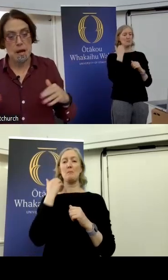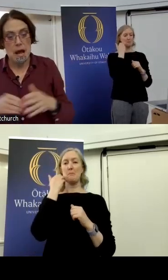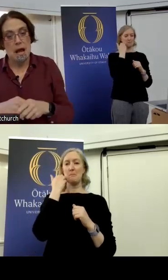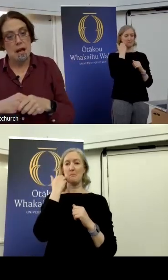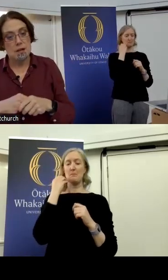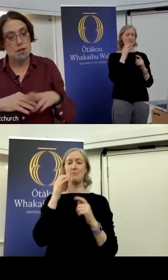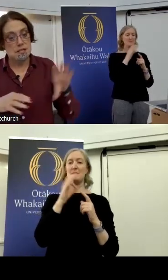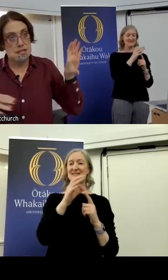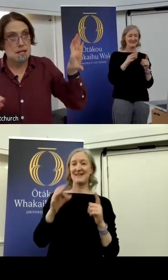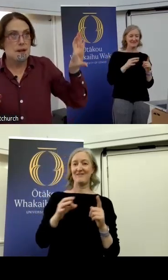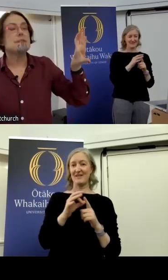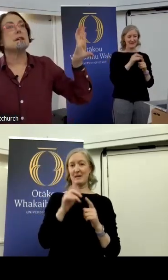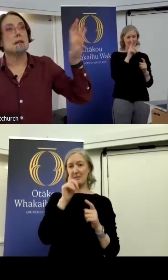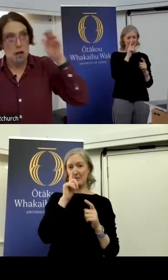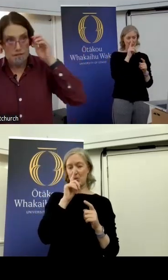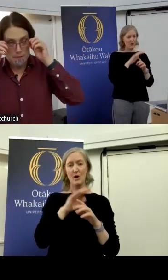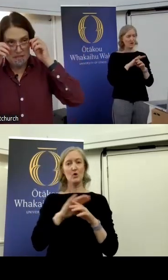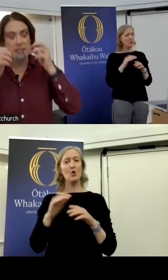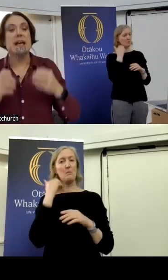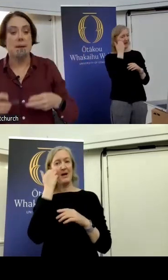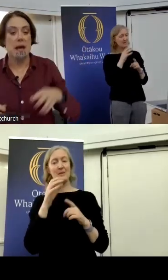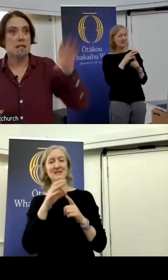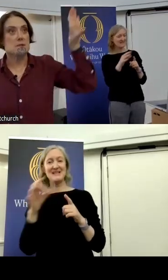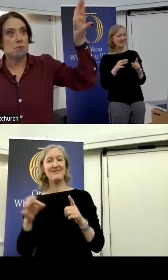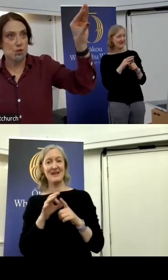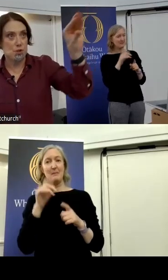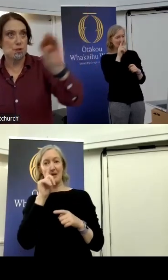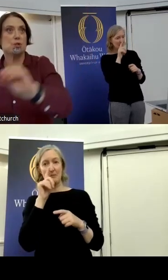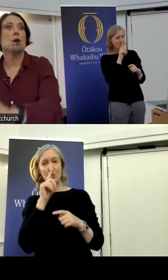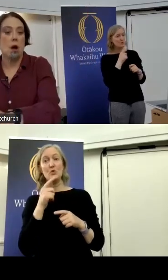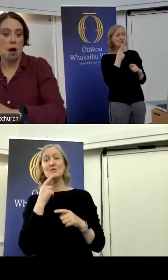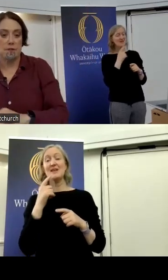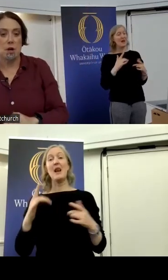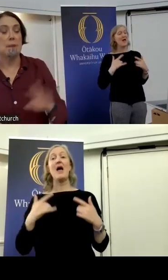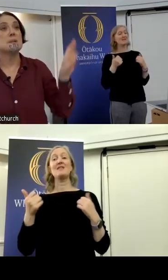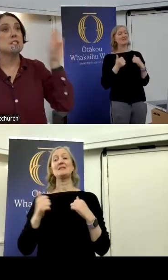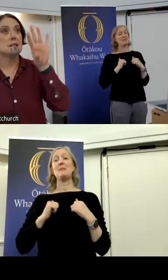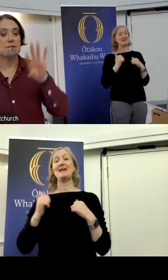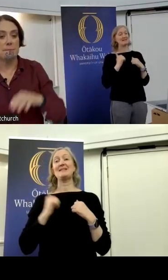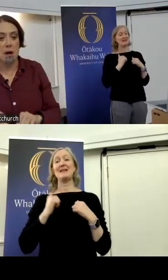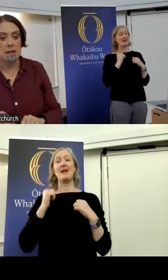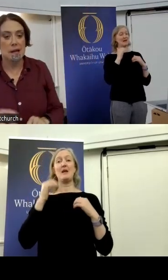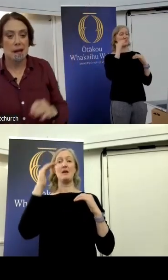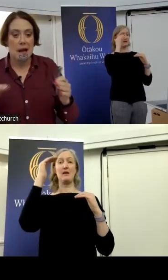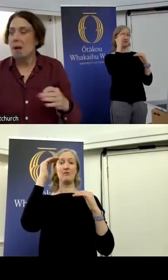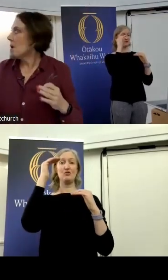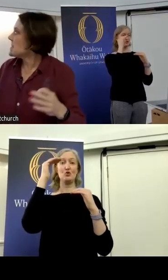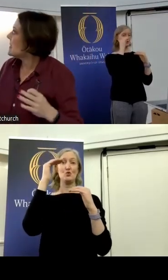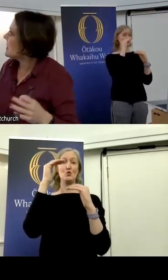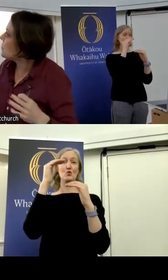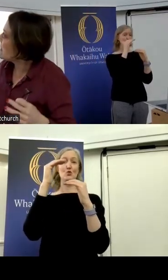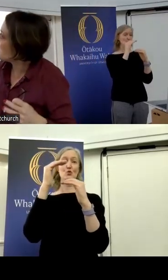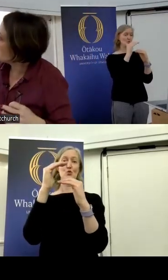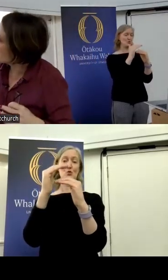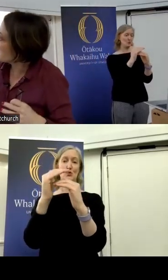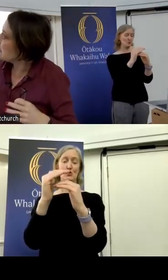people. You can see that the life expectancy gap has reduced over time, particularly for Māori, perhaps a